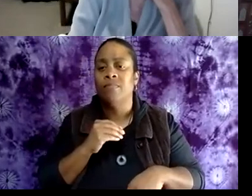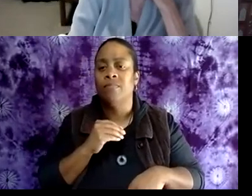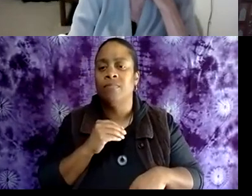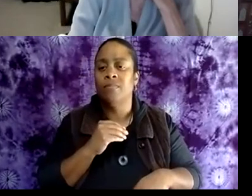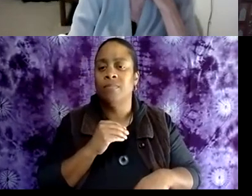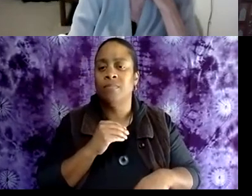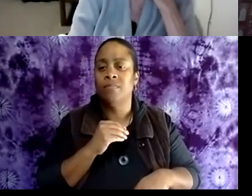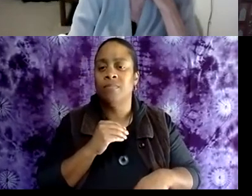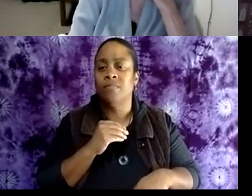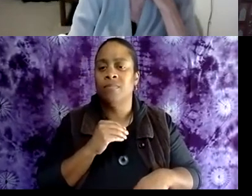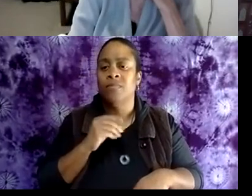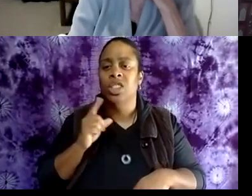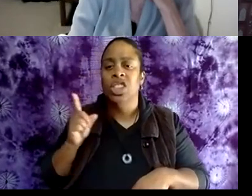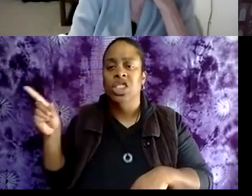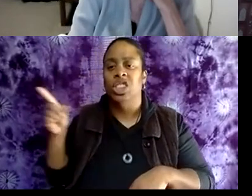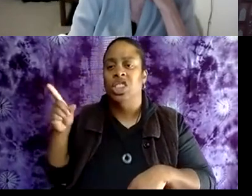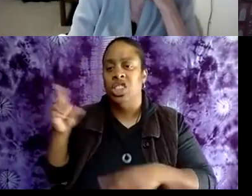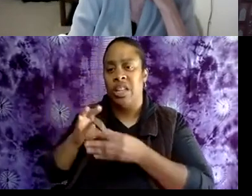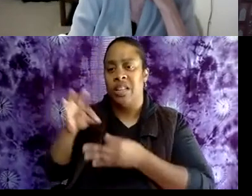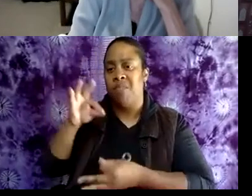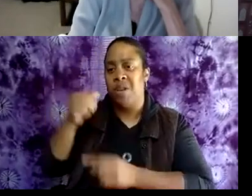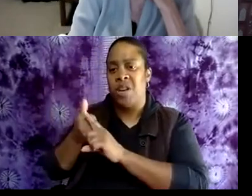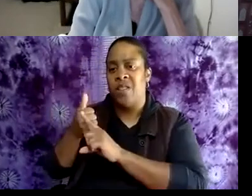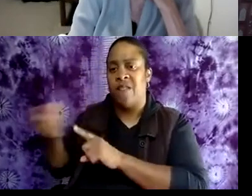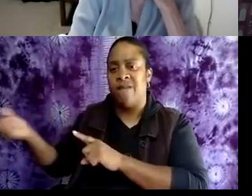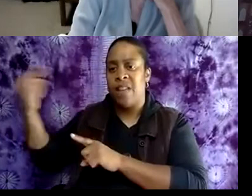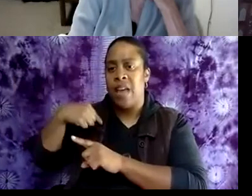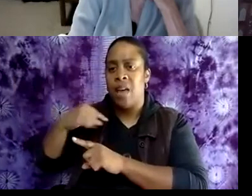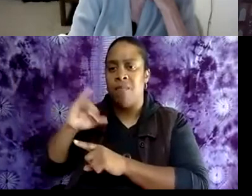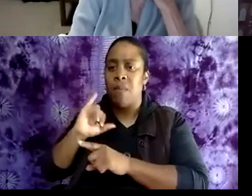and she came almost as a comfort to me.